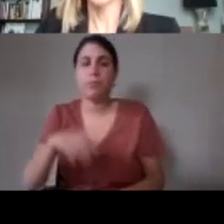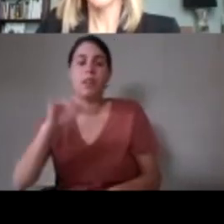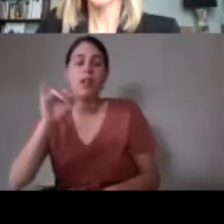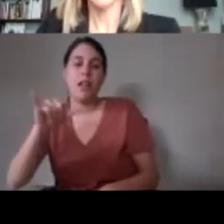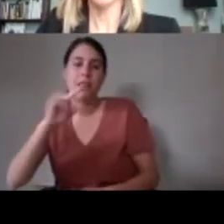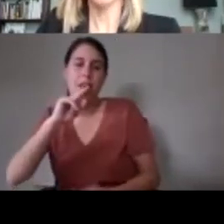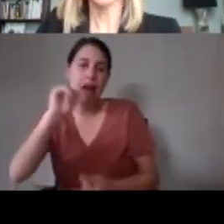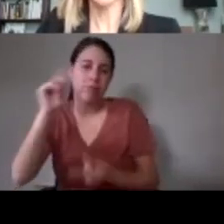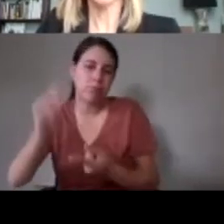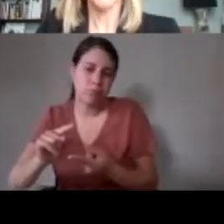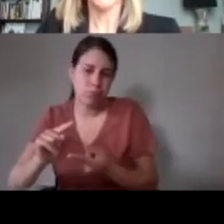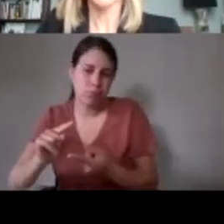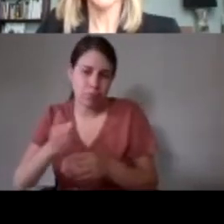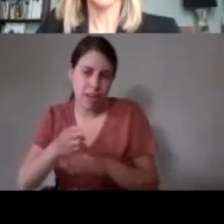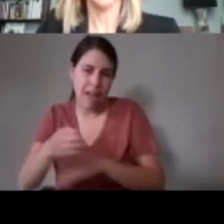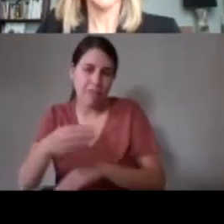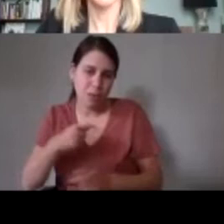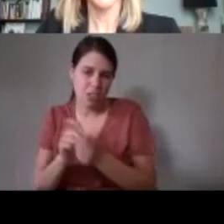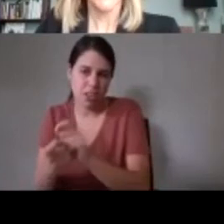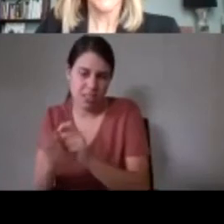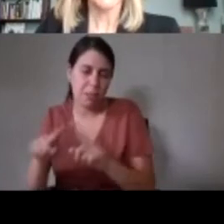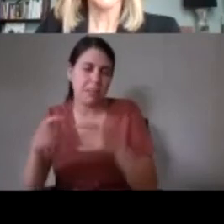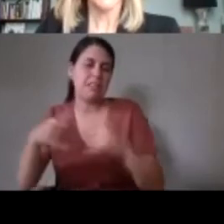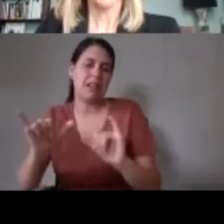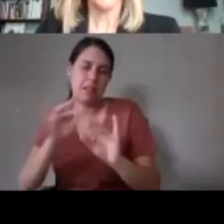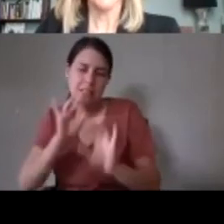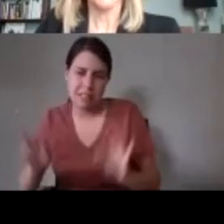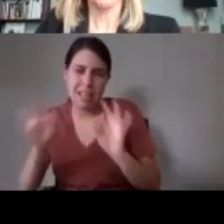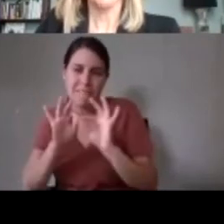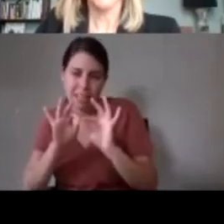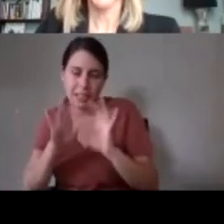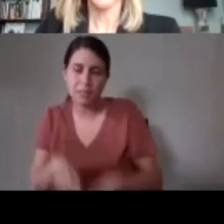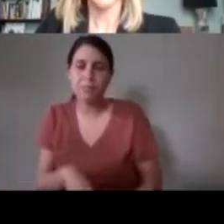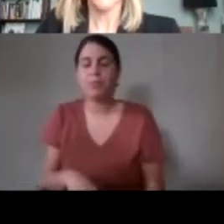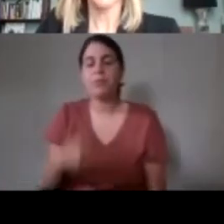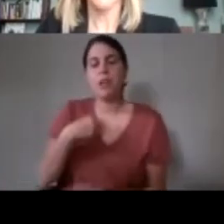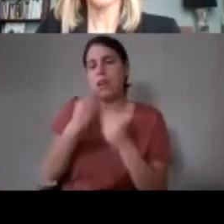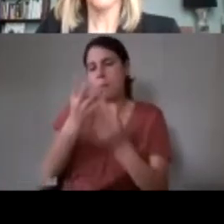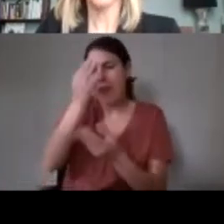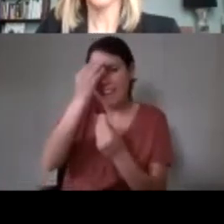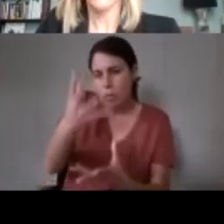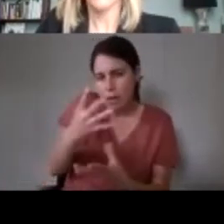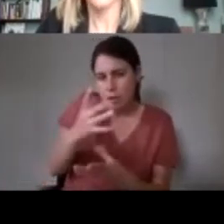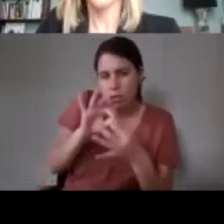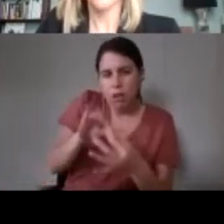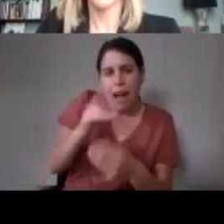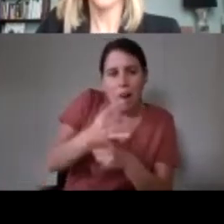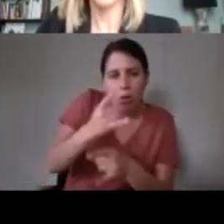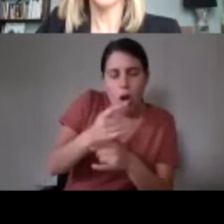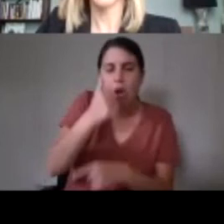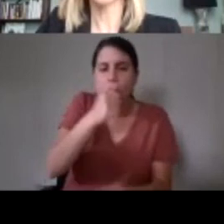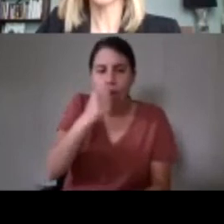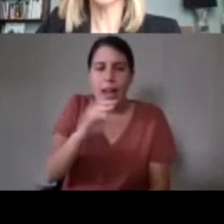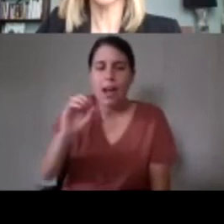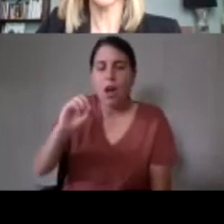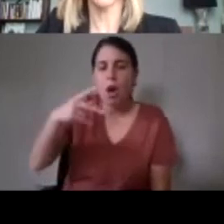after adjustment, but still remained significant. And I provided the information on alcohol, cocaine, and